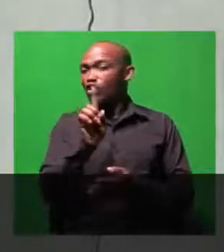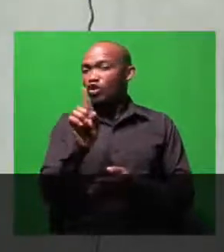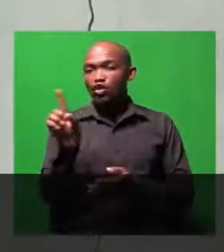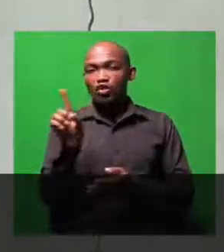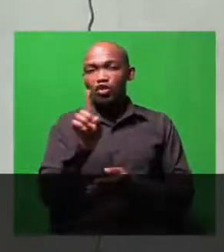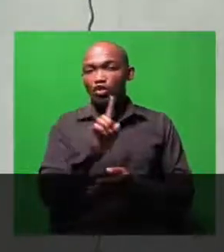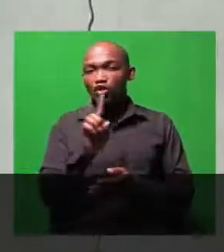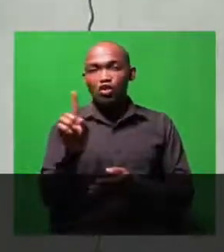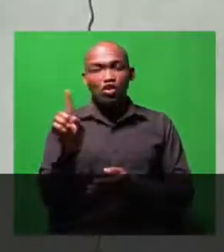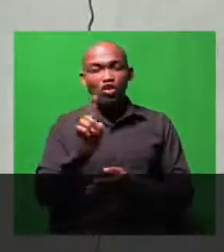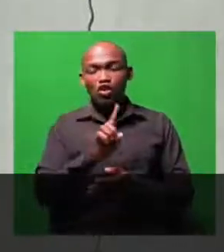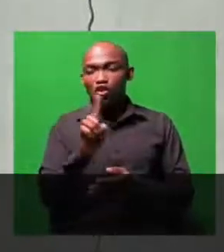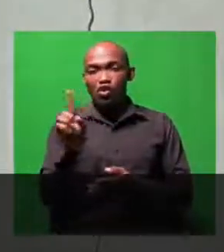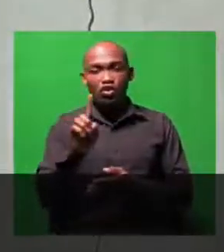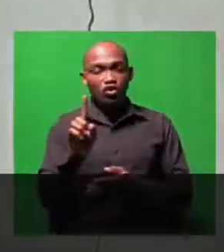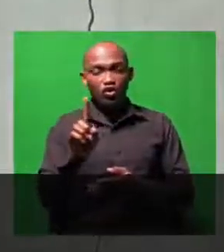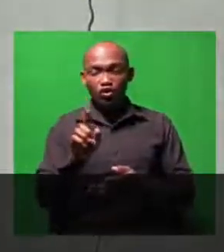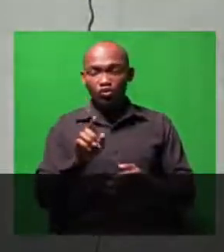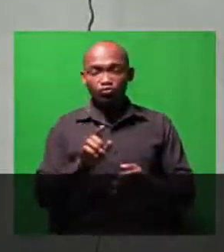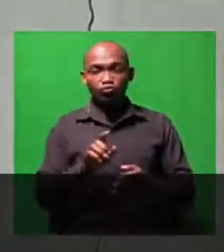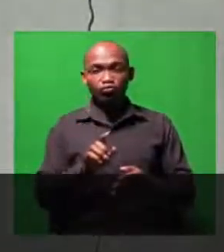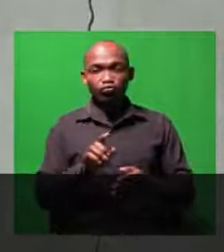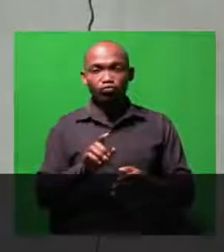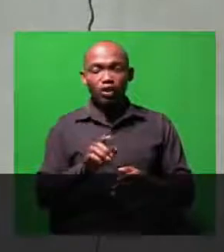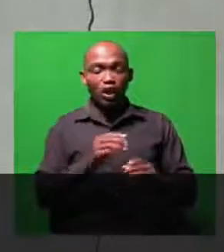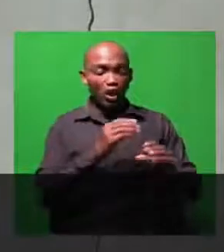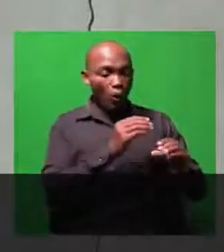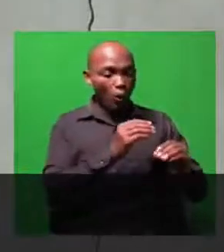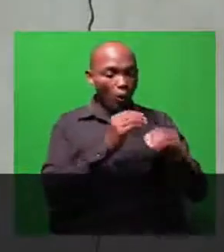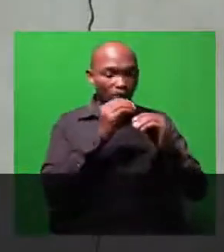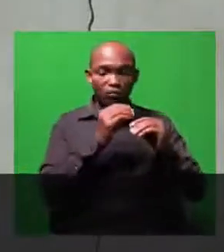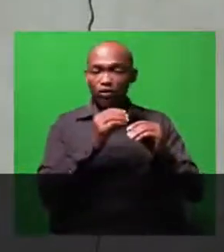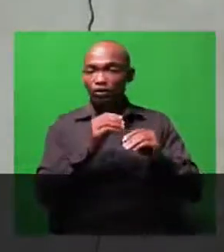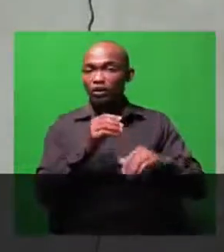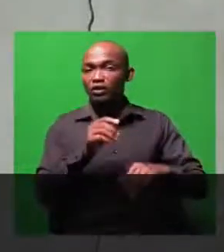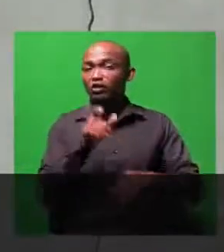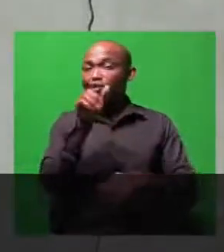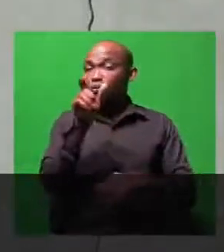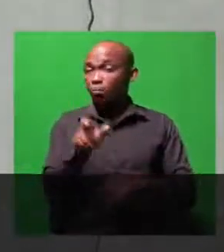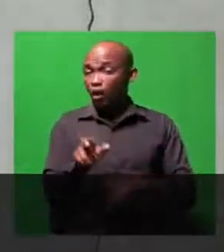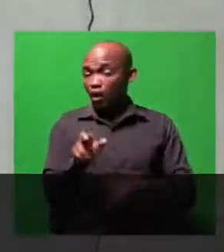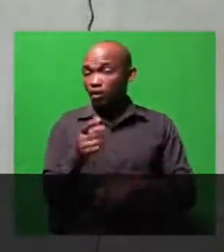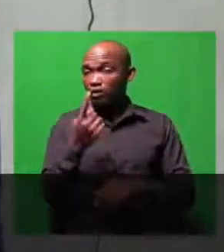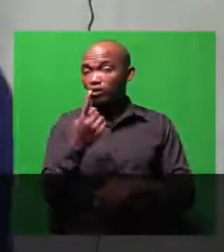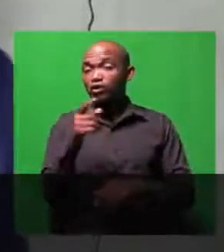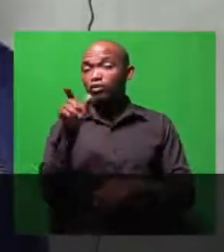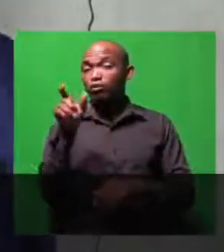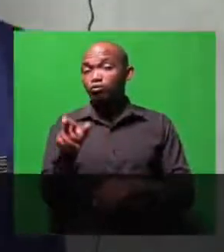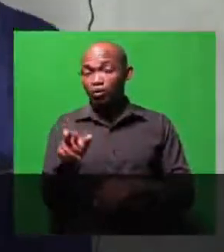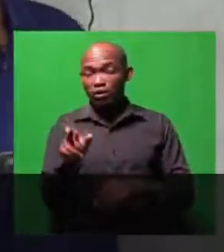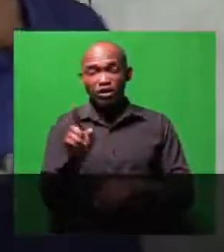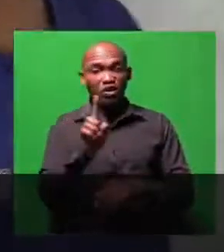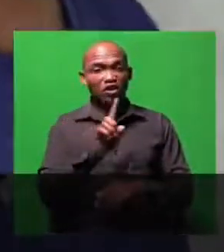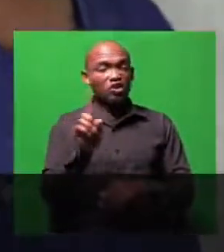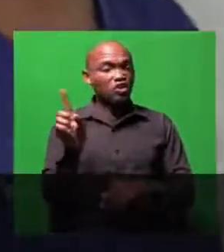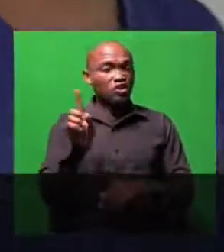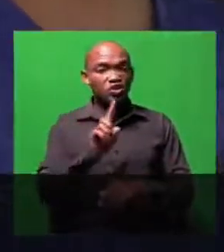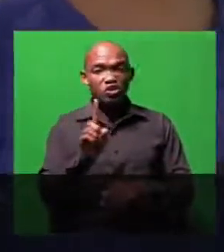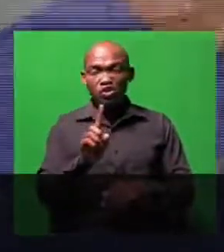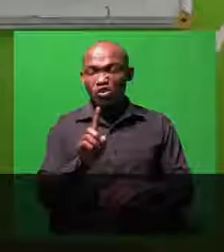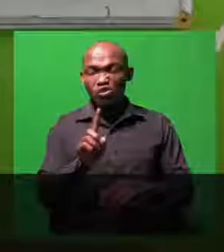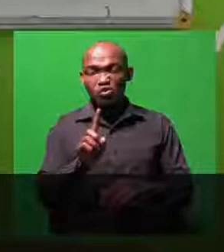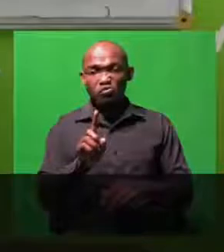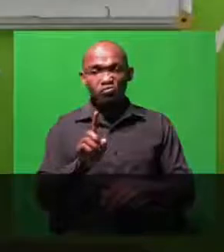Exploitation. There was no exploitation of man to man during primitive